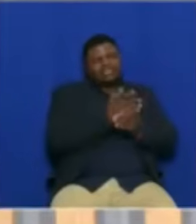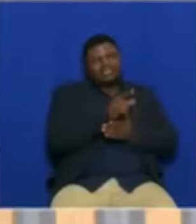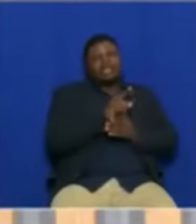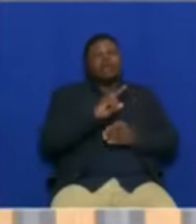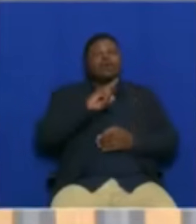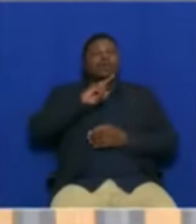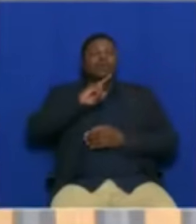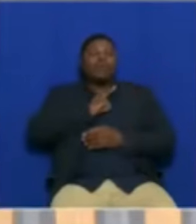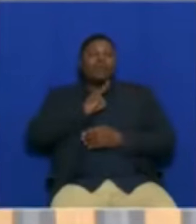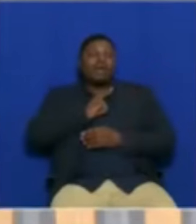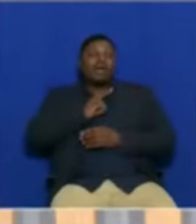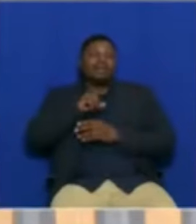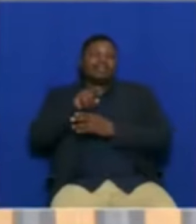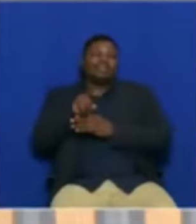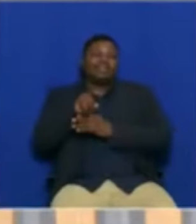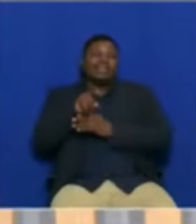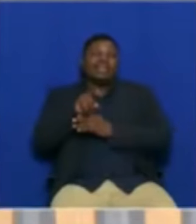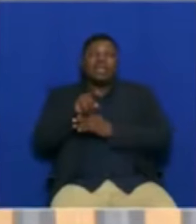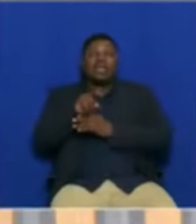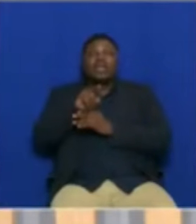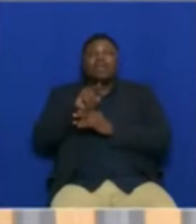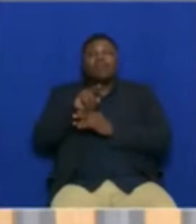cases that have nothing to do with this case?